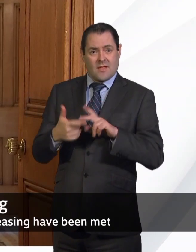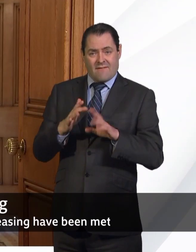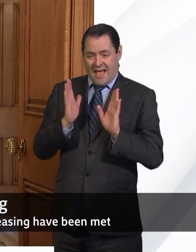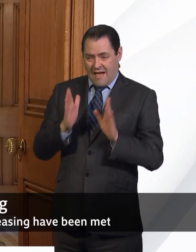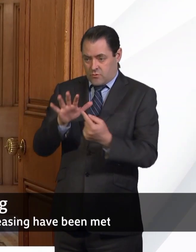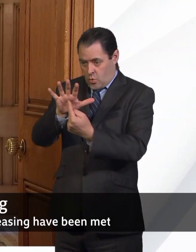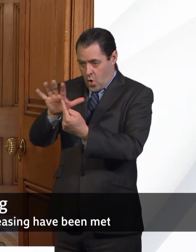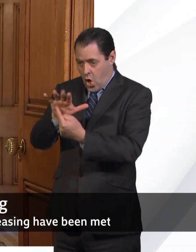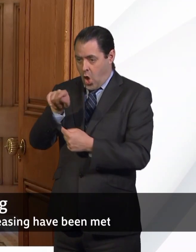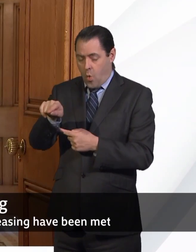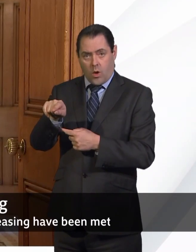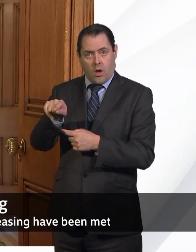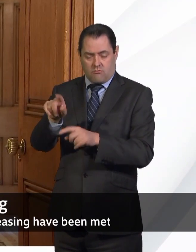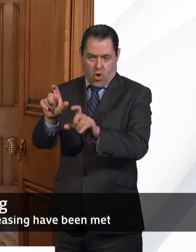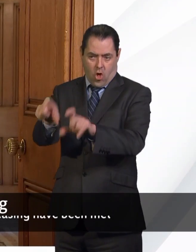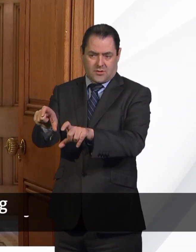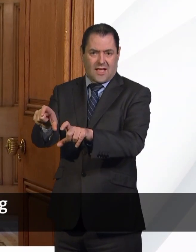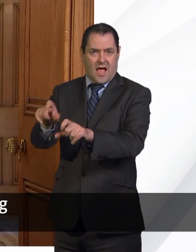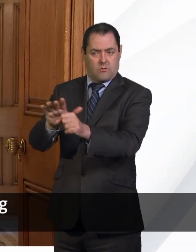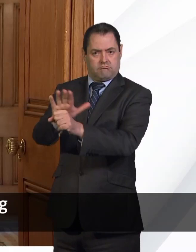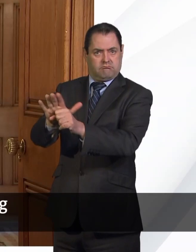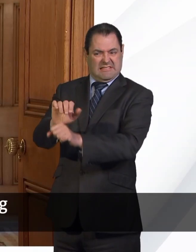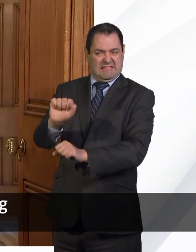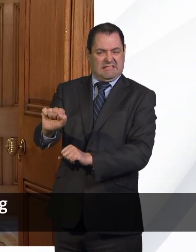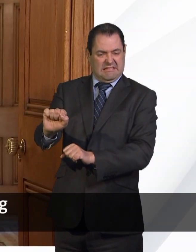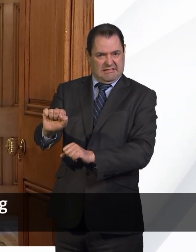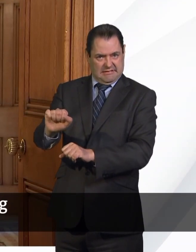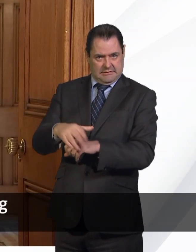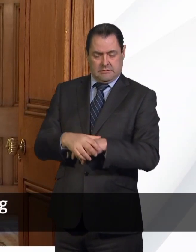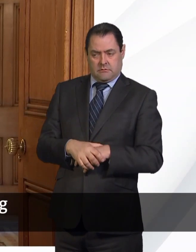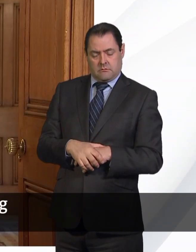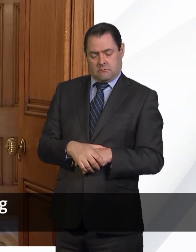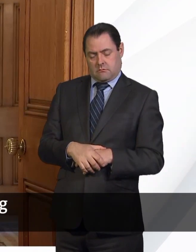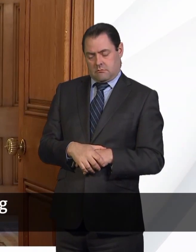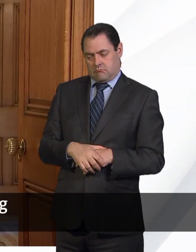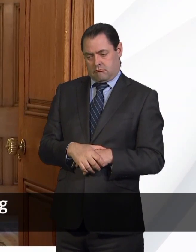we have to implement local measures to